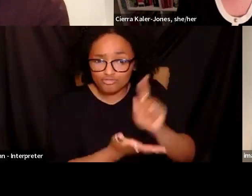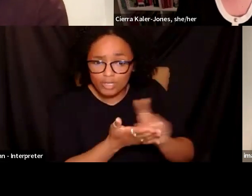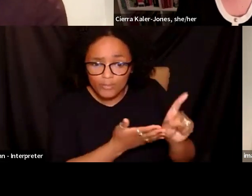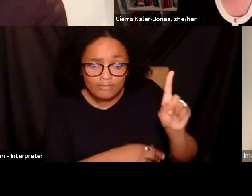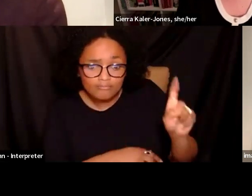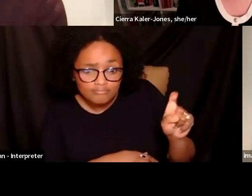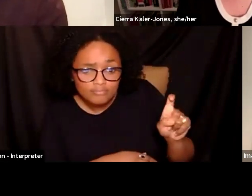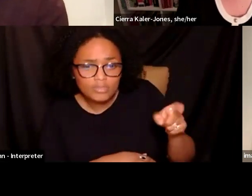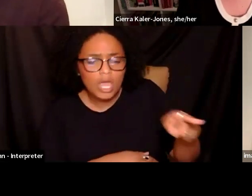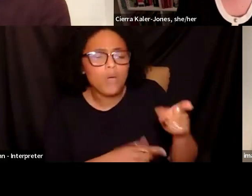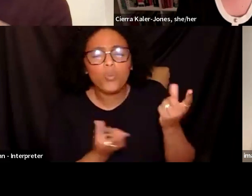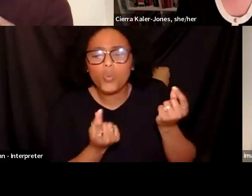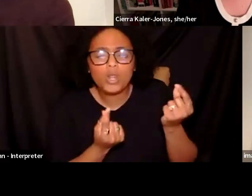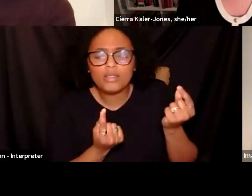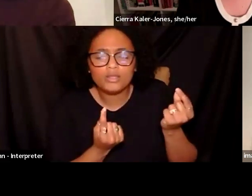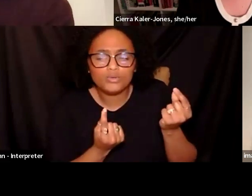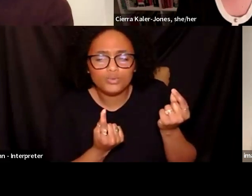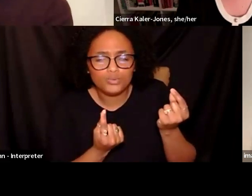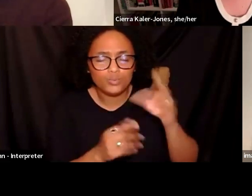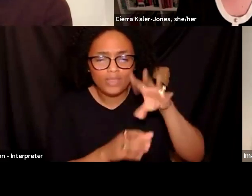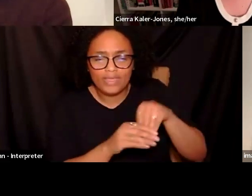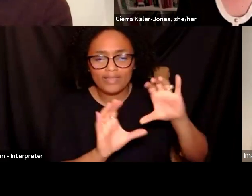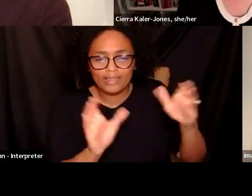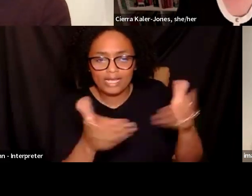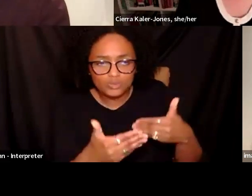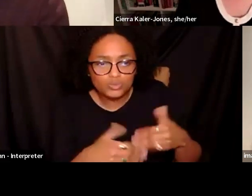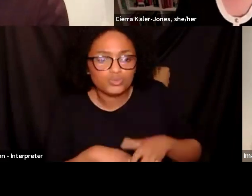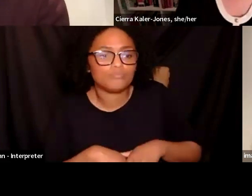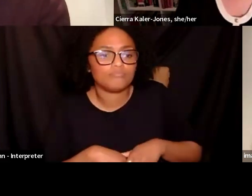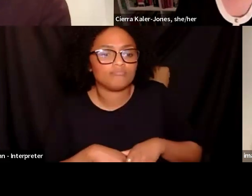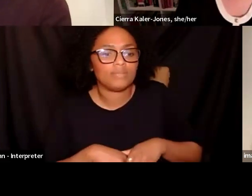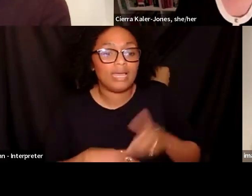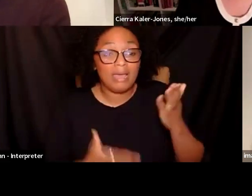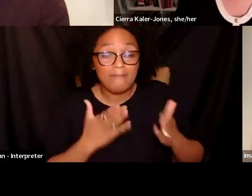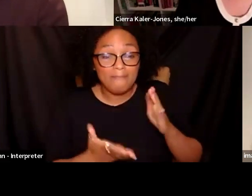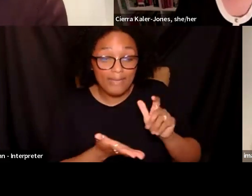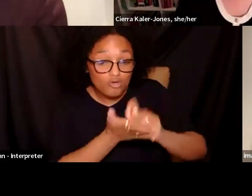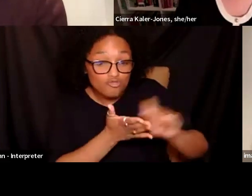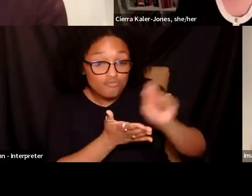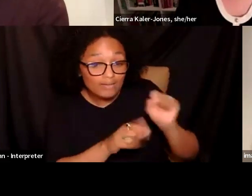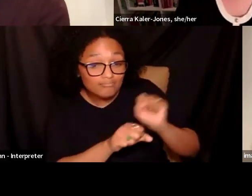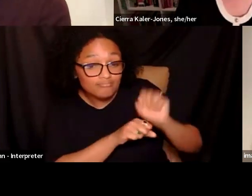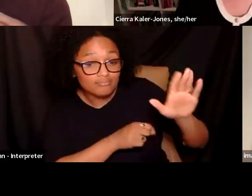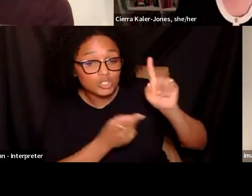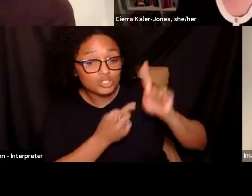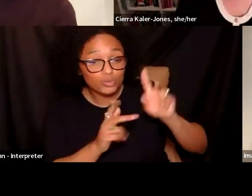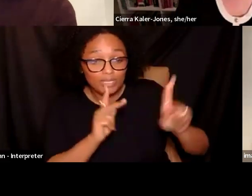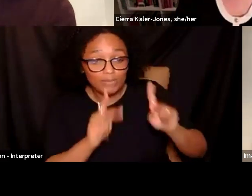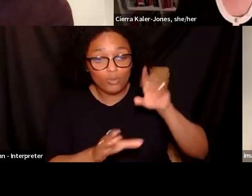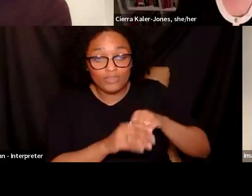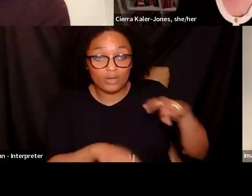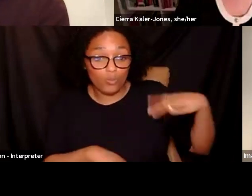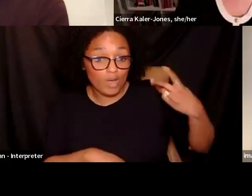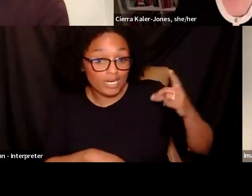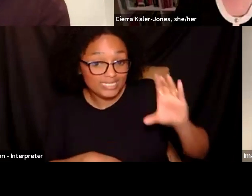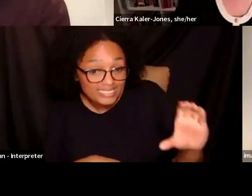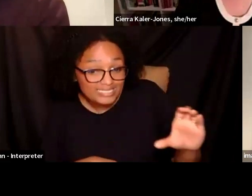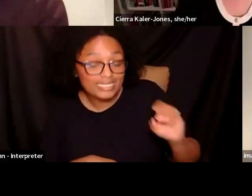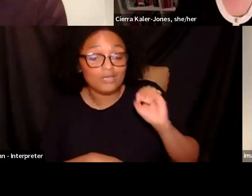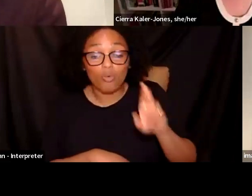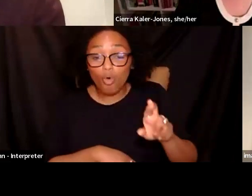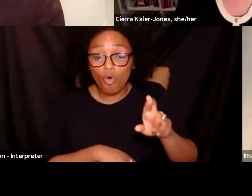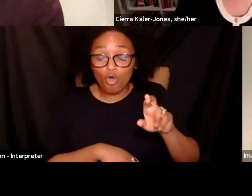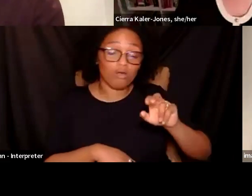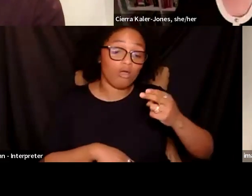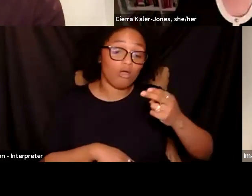observe Negro History Week, to kind of write to people in Washington, D.C., or people at Howard University, or to order these books,